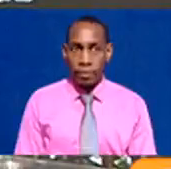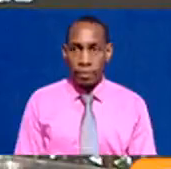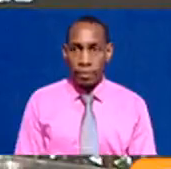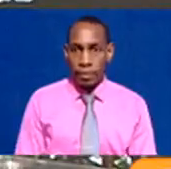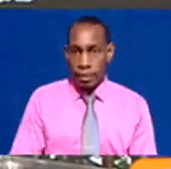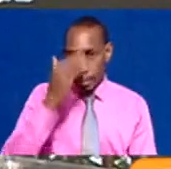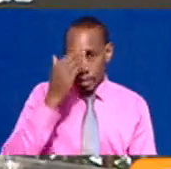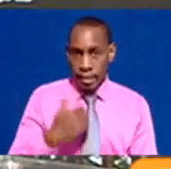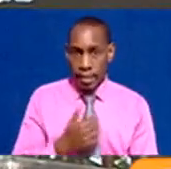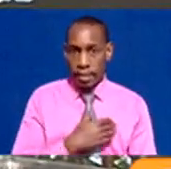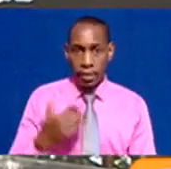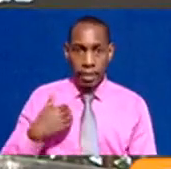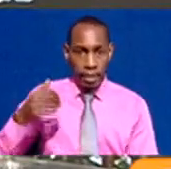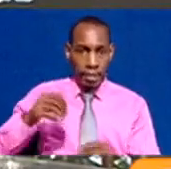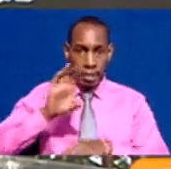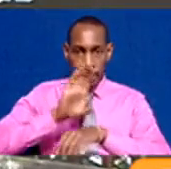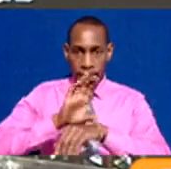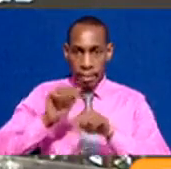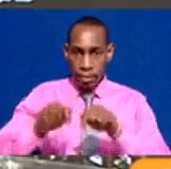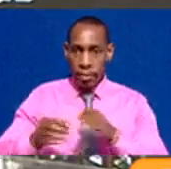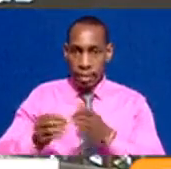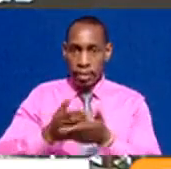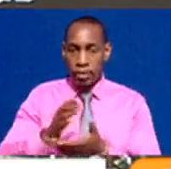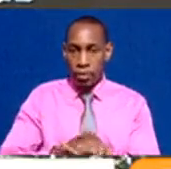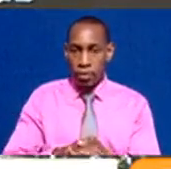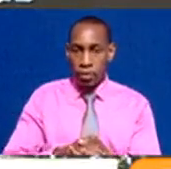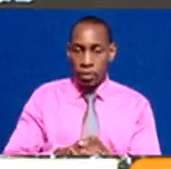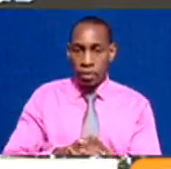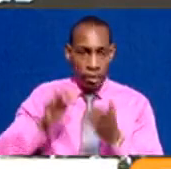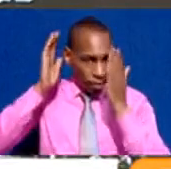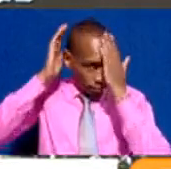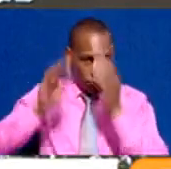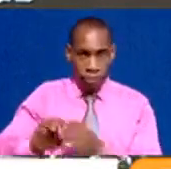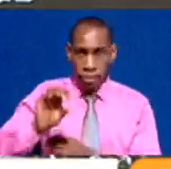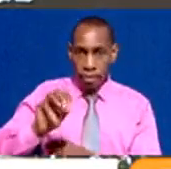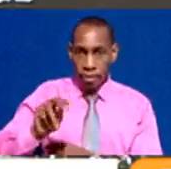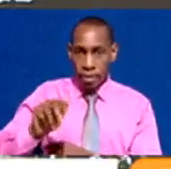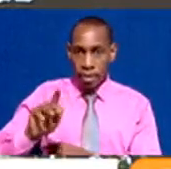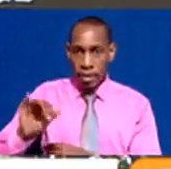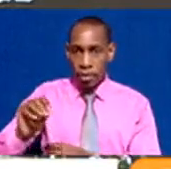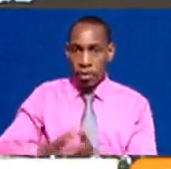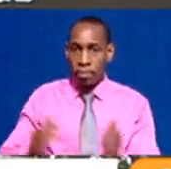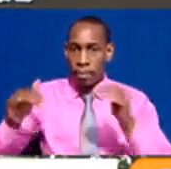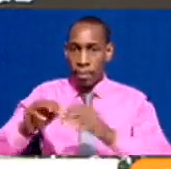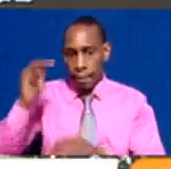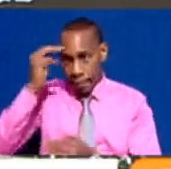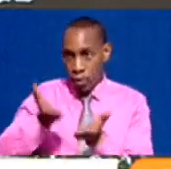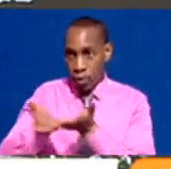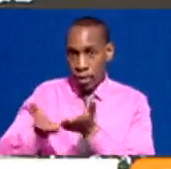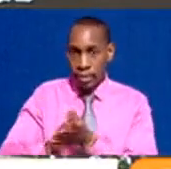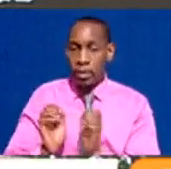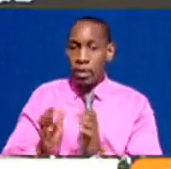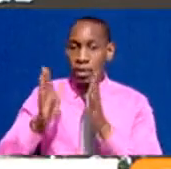The Catholic Church earlier today, led by Nairobi Archbishop Philip Anyolo, congregated for a memorial mass